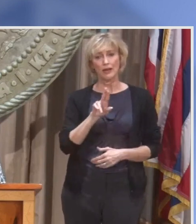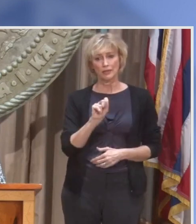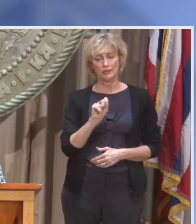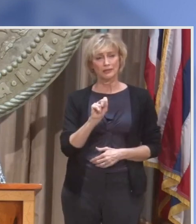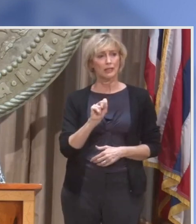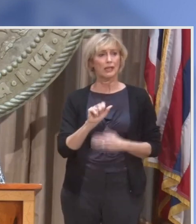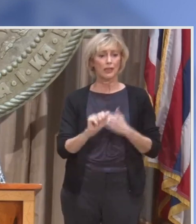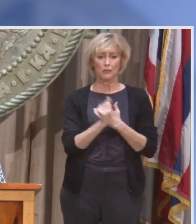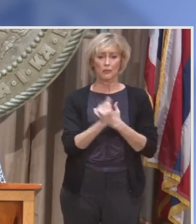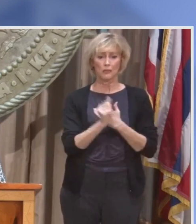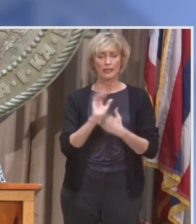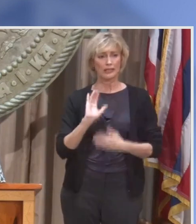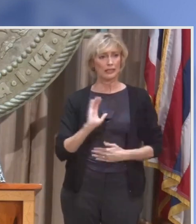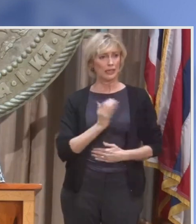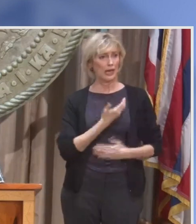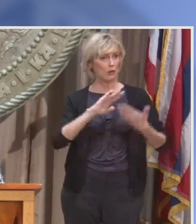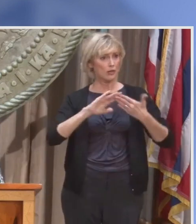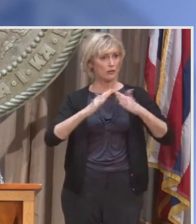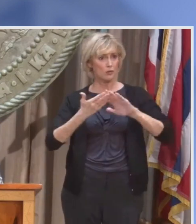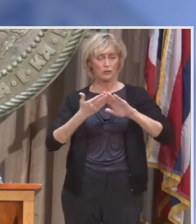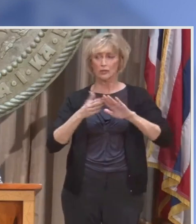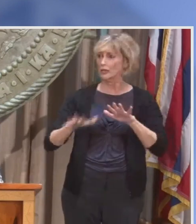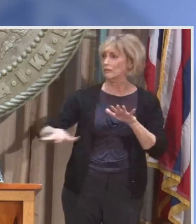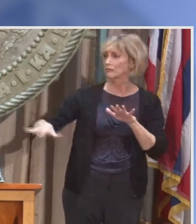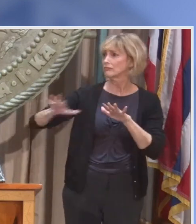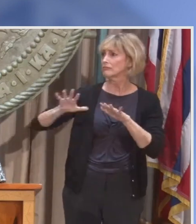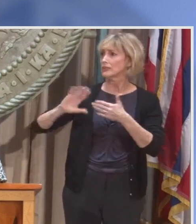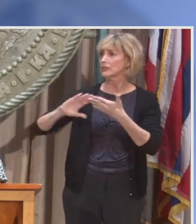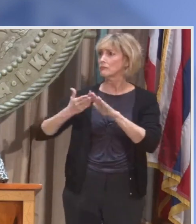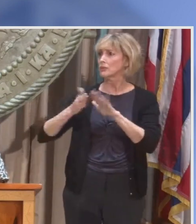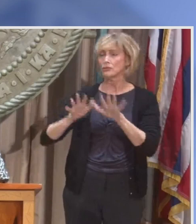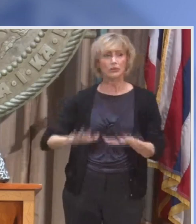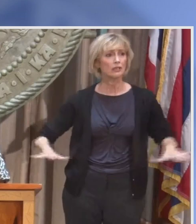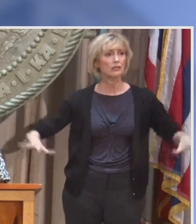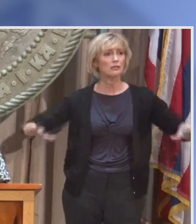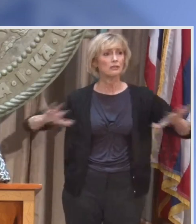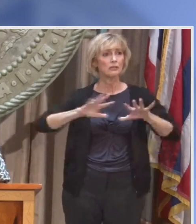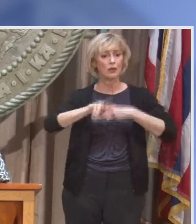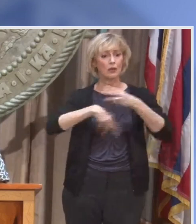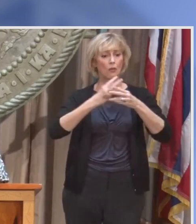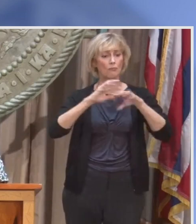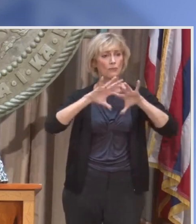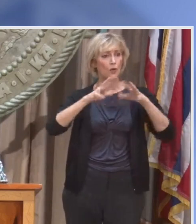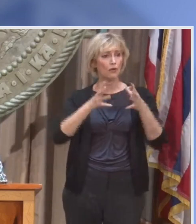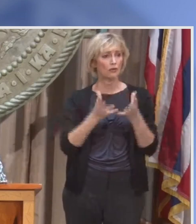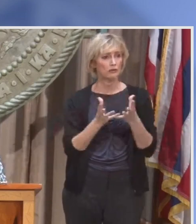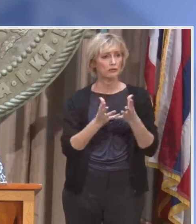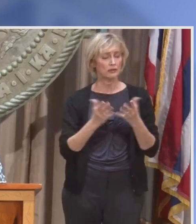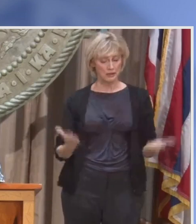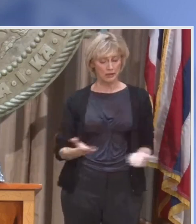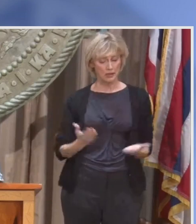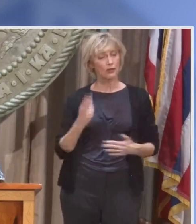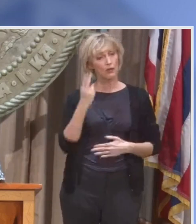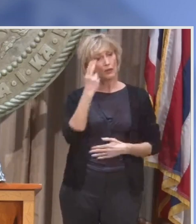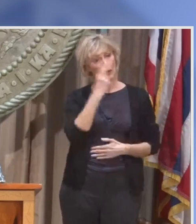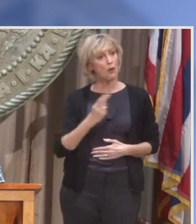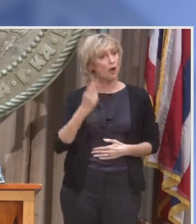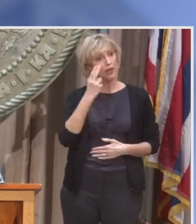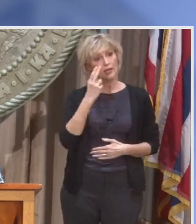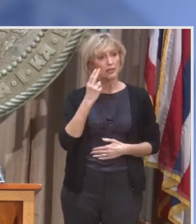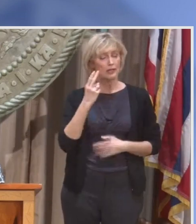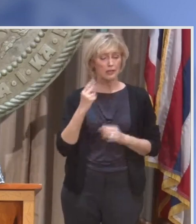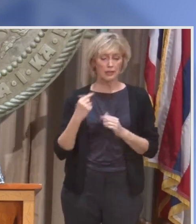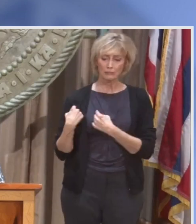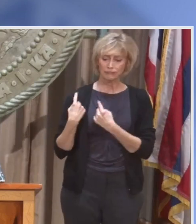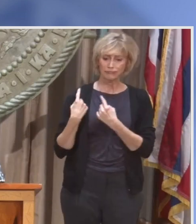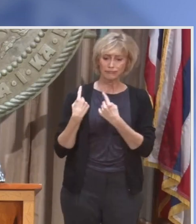our community, other communities all around the world. In Hawaii, we have a